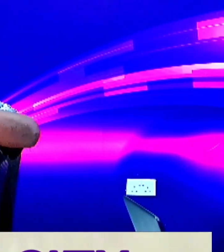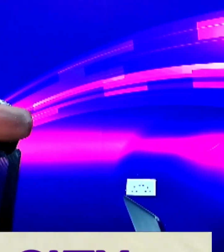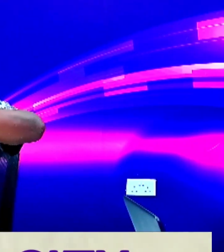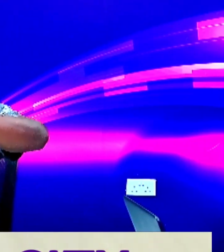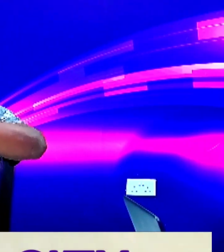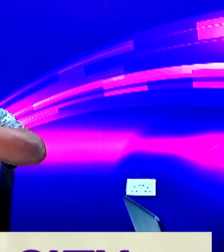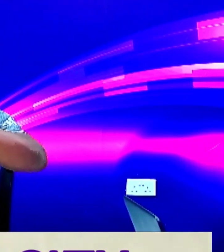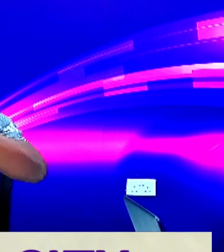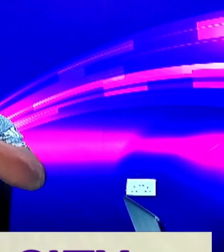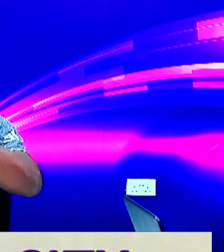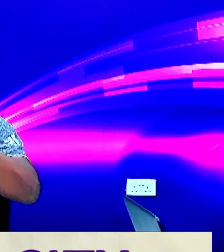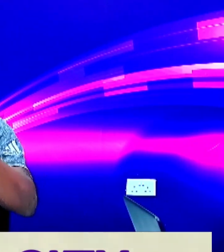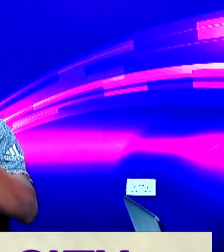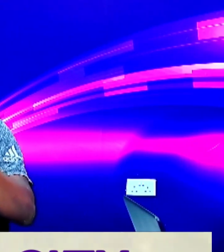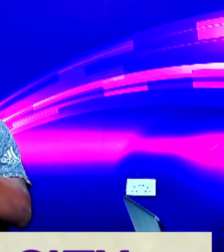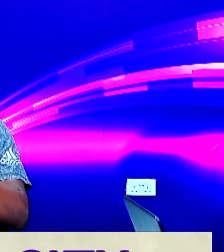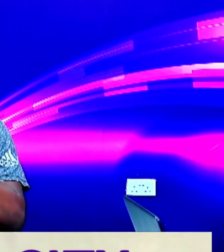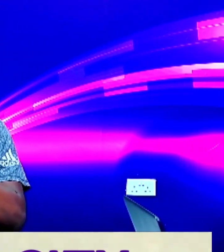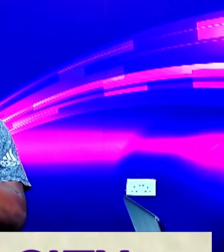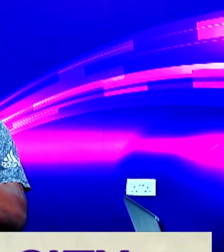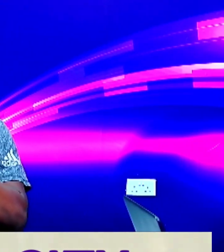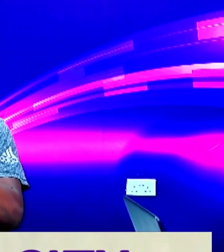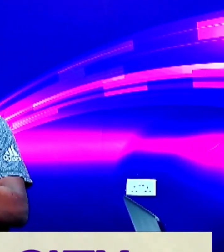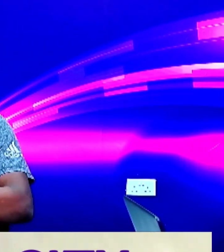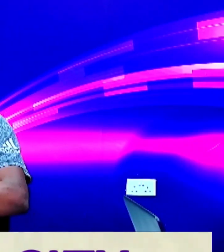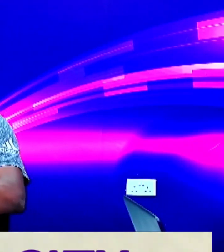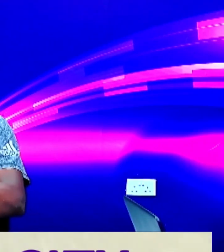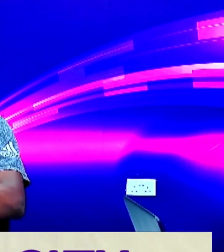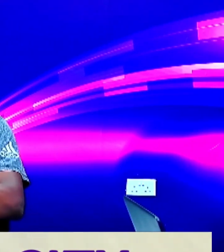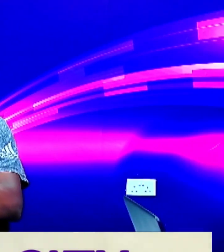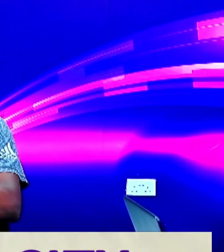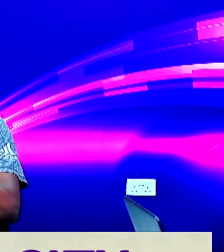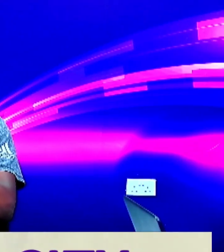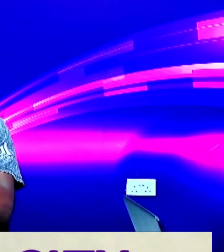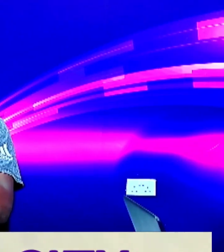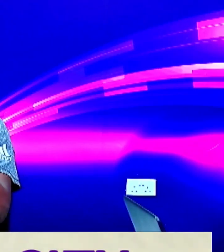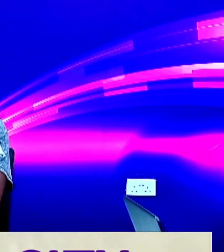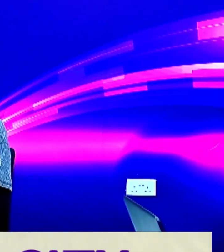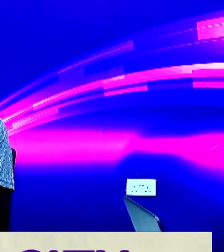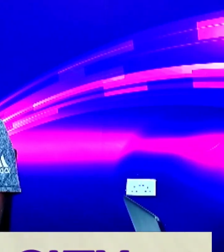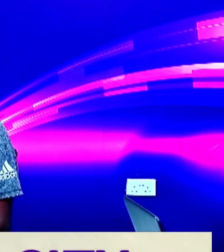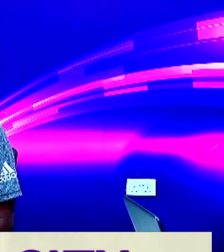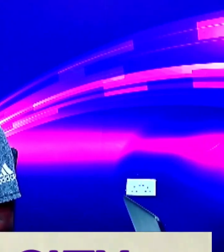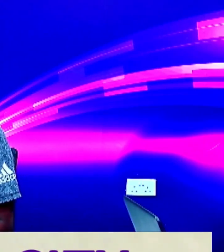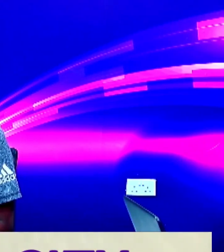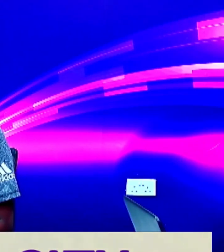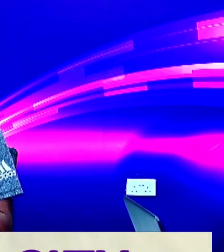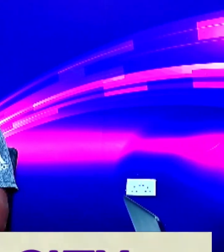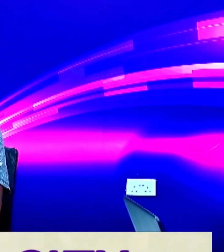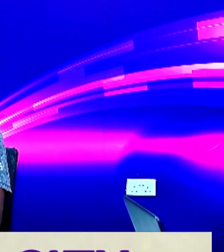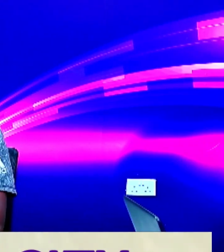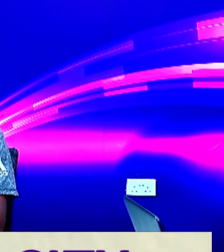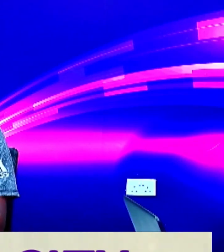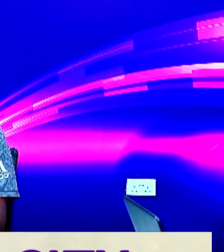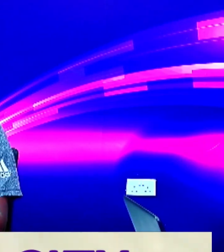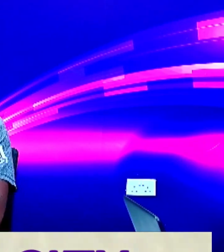and Ricardo made a fall, but the referee just allowed the game to continue. So